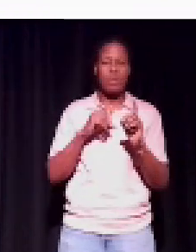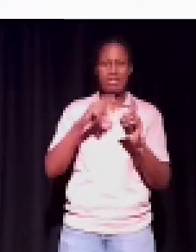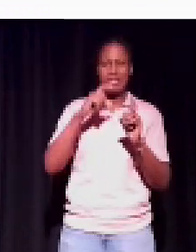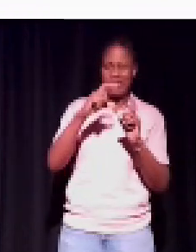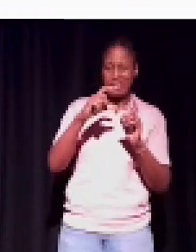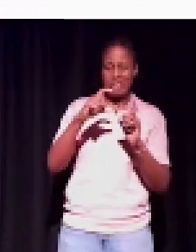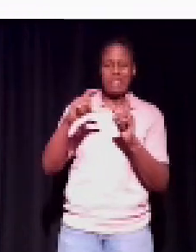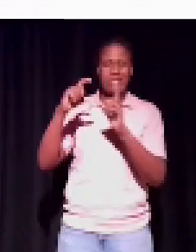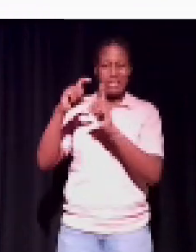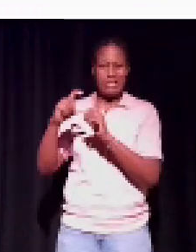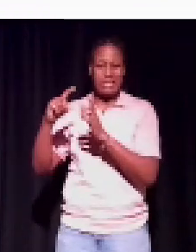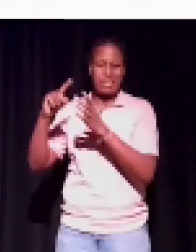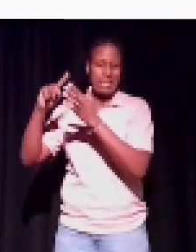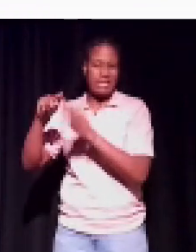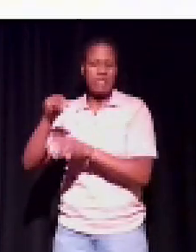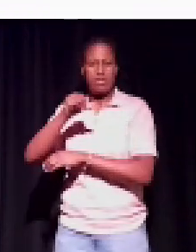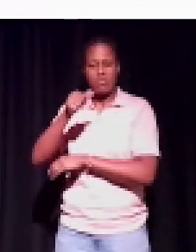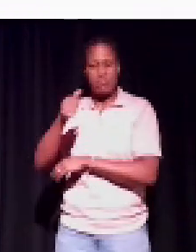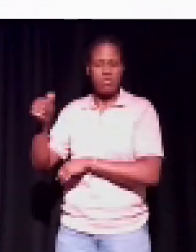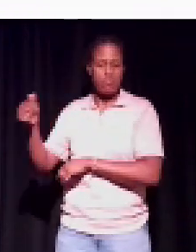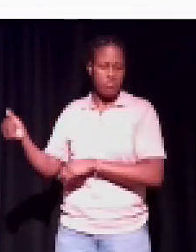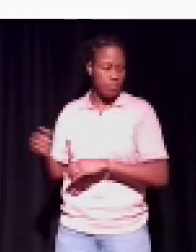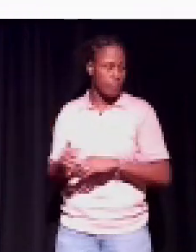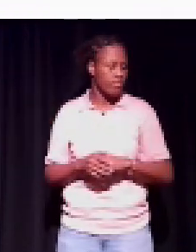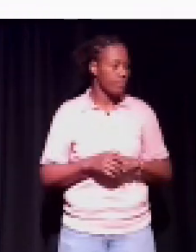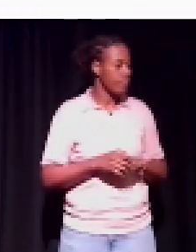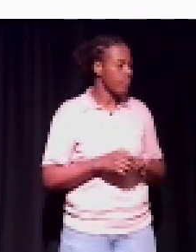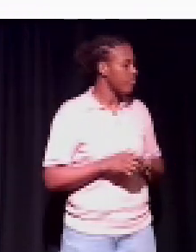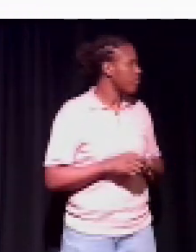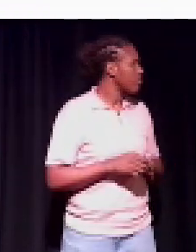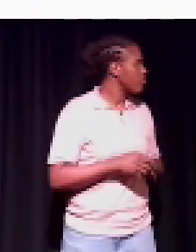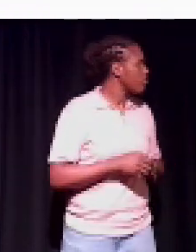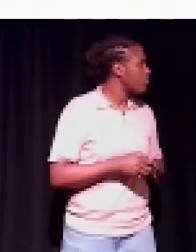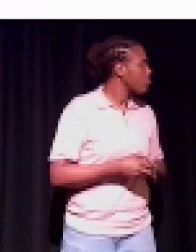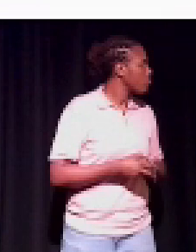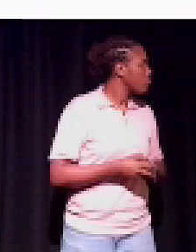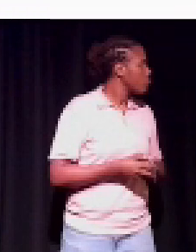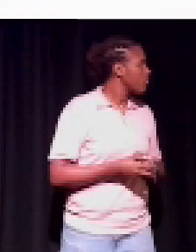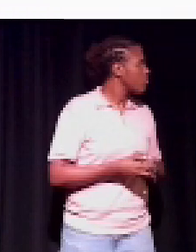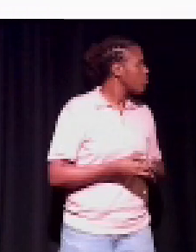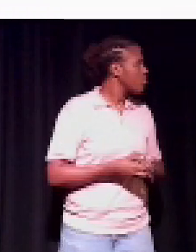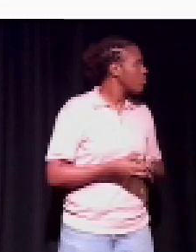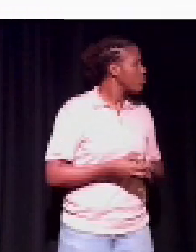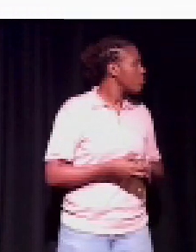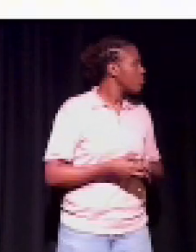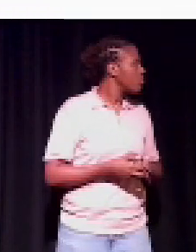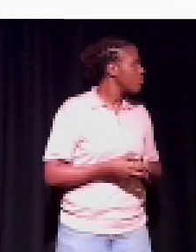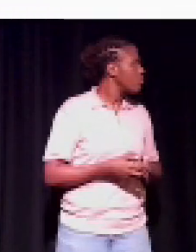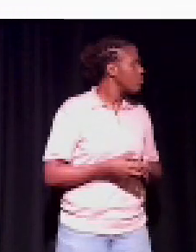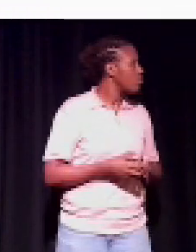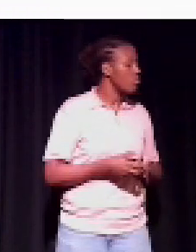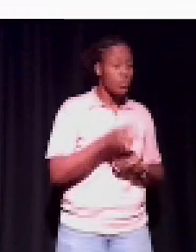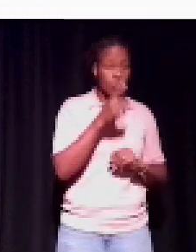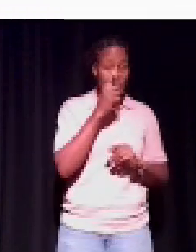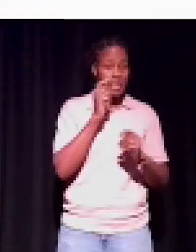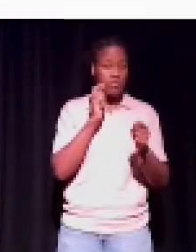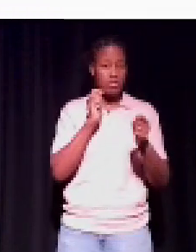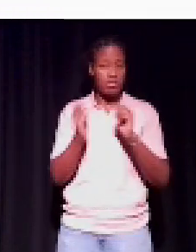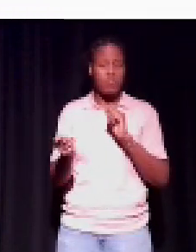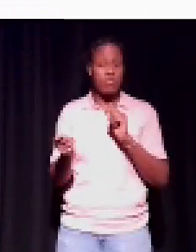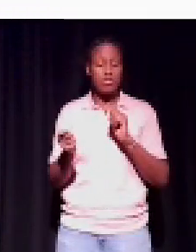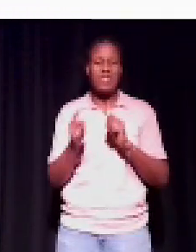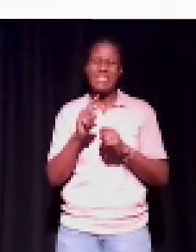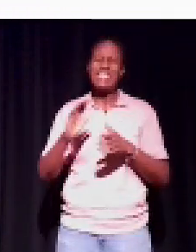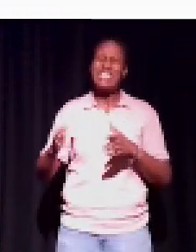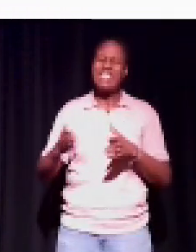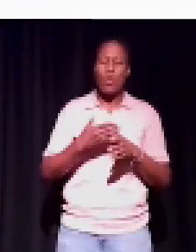one would be E, and so on. You can reconfigure that though. It defaults to a